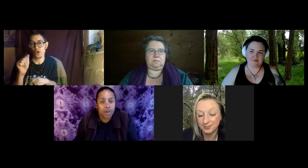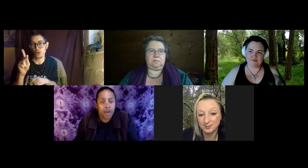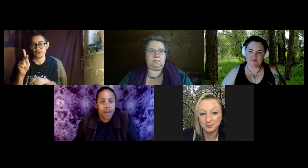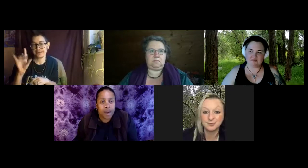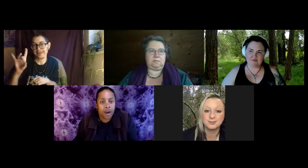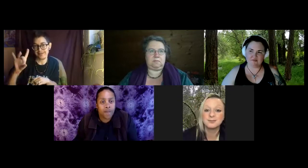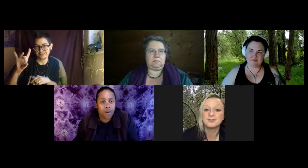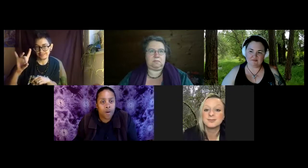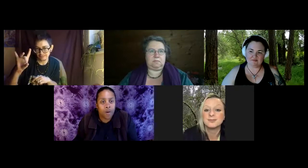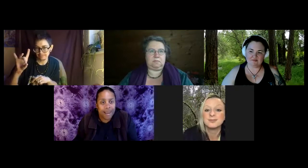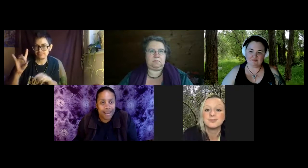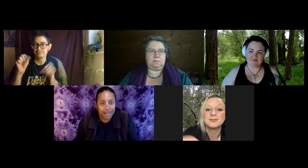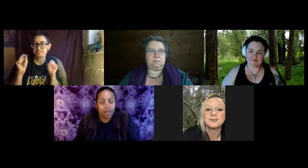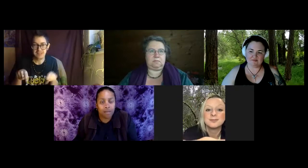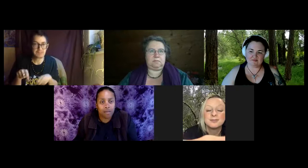So at